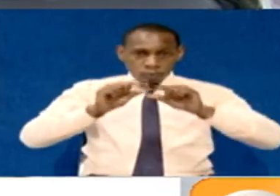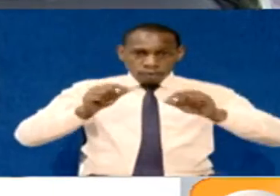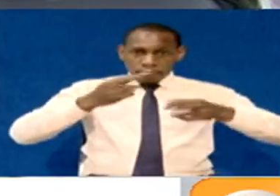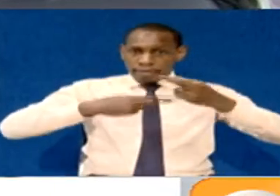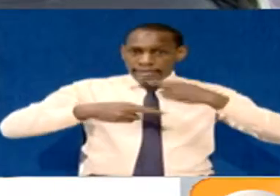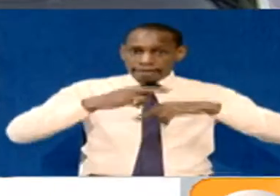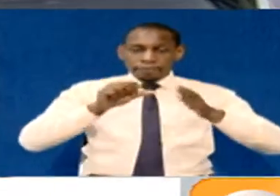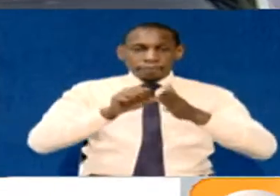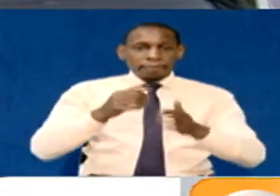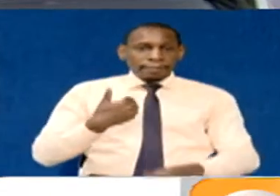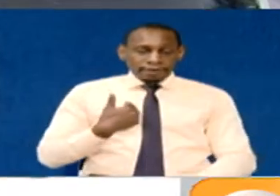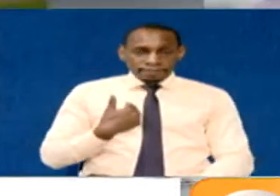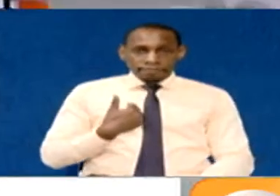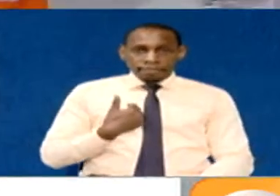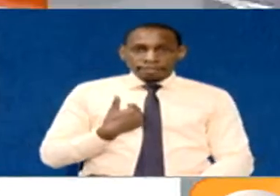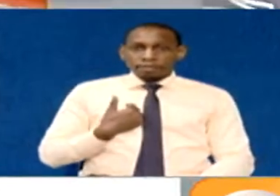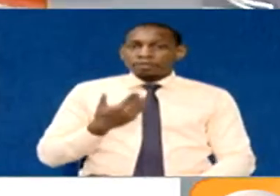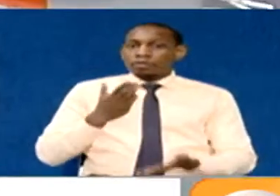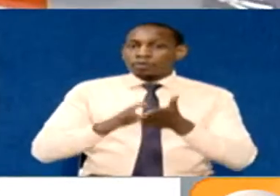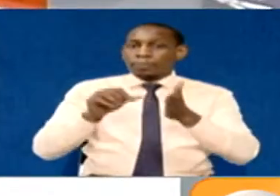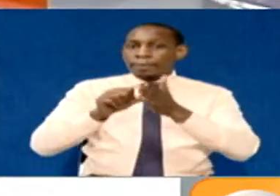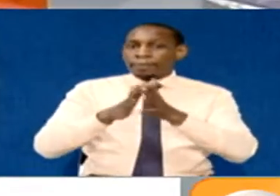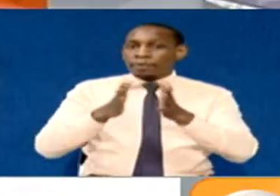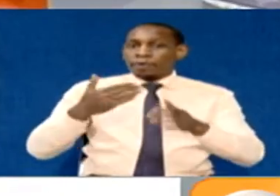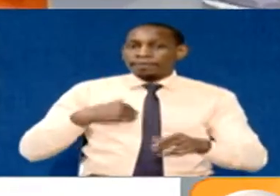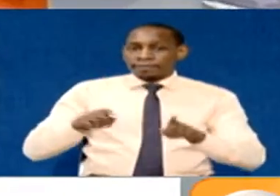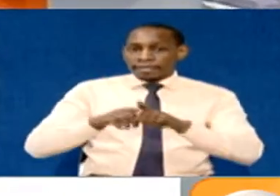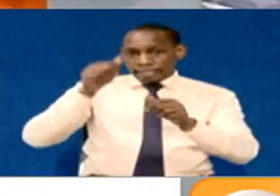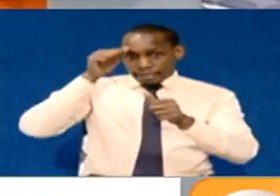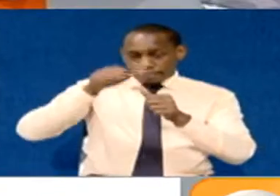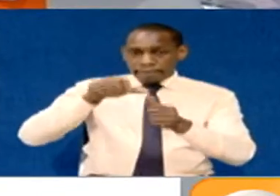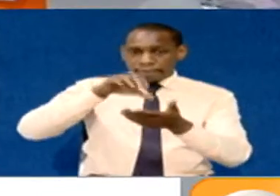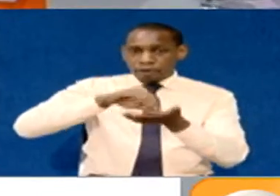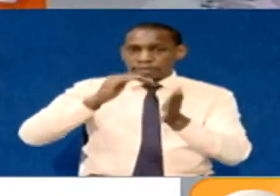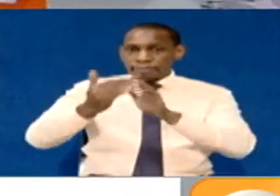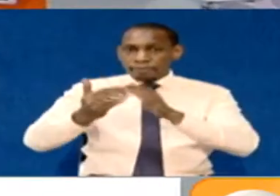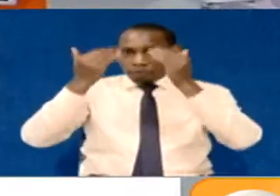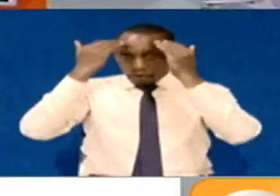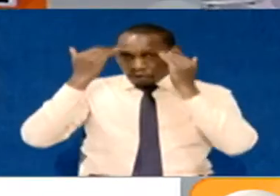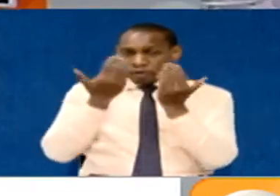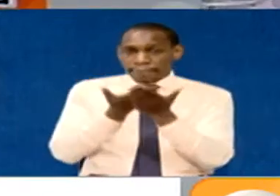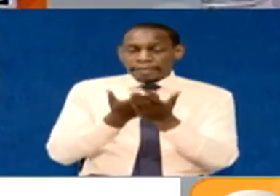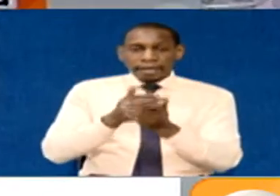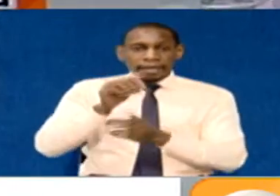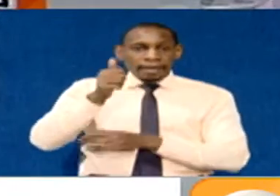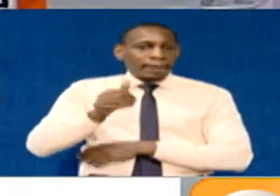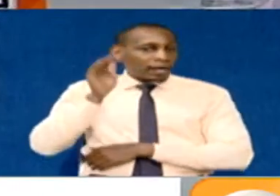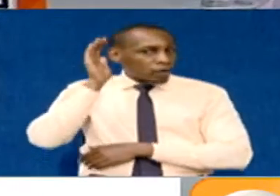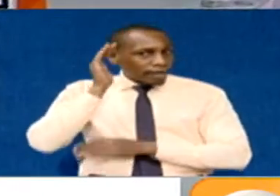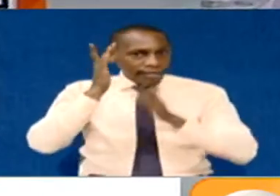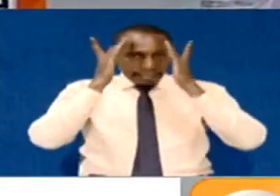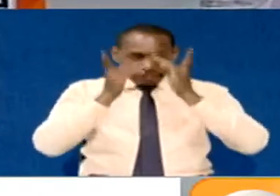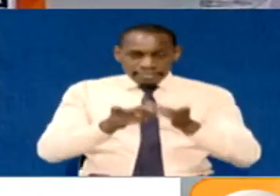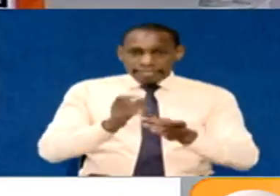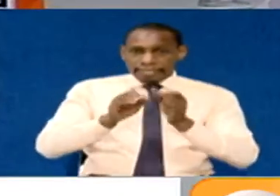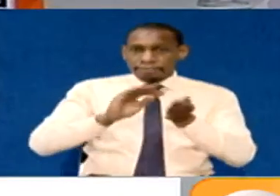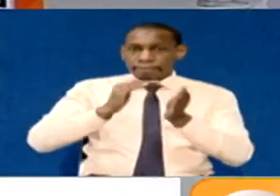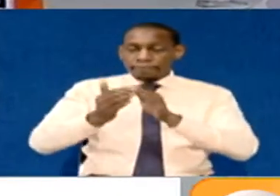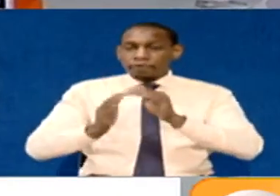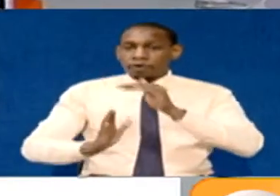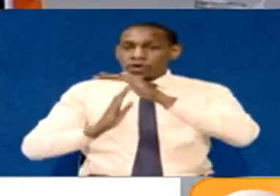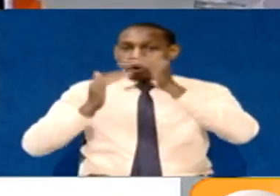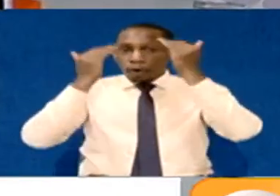was a problem, this is problematic. And remember those cases at the Court of Appeal yet to be heard and determined whether they go to the Supreme